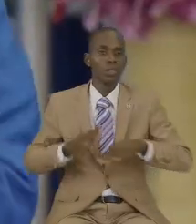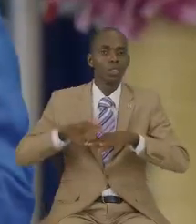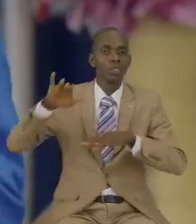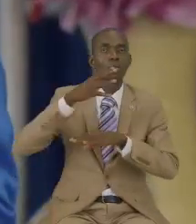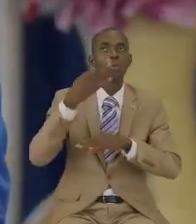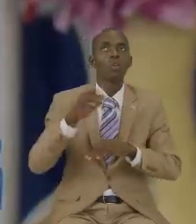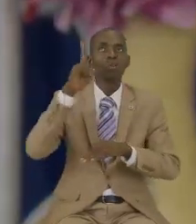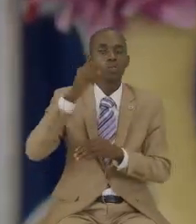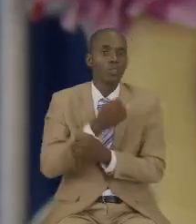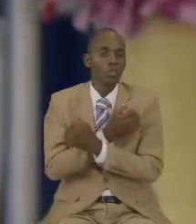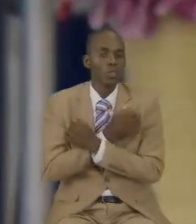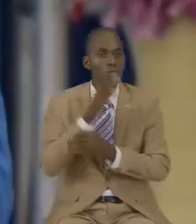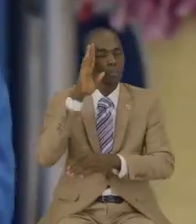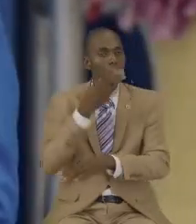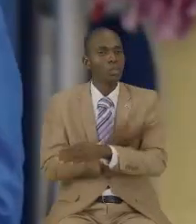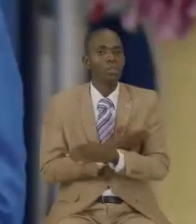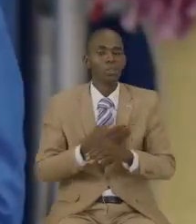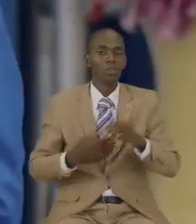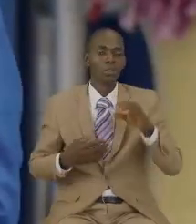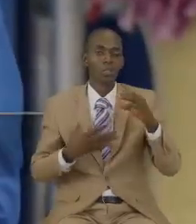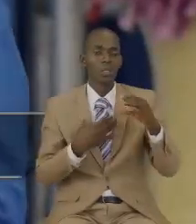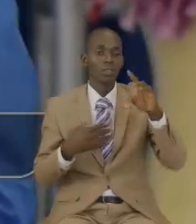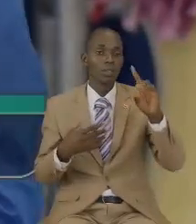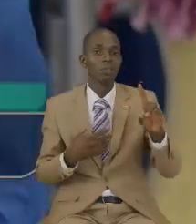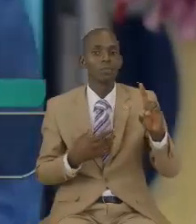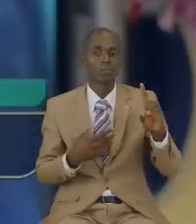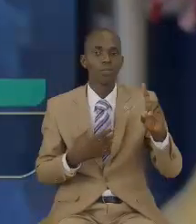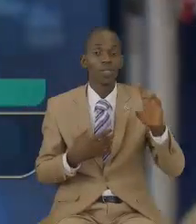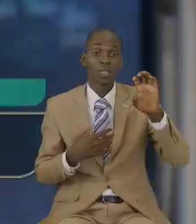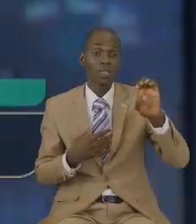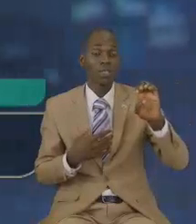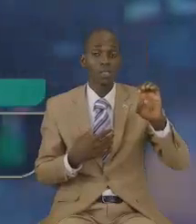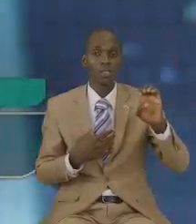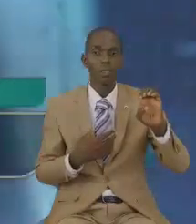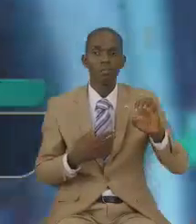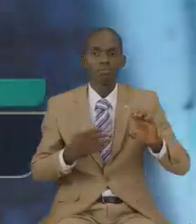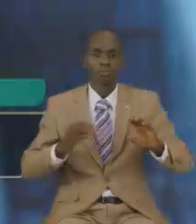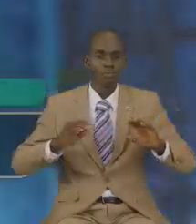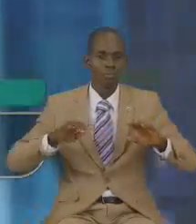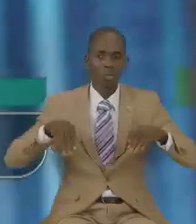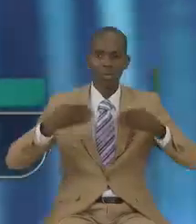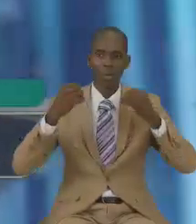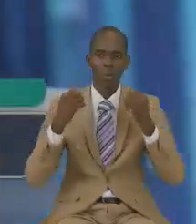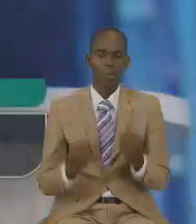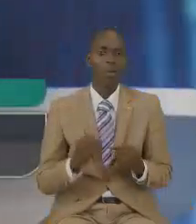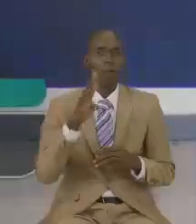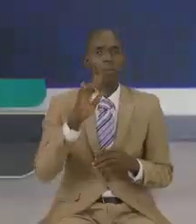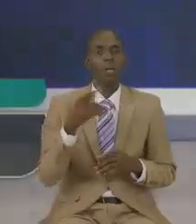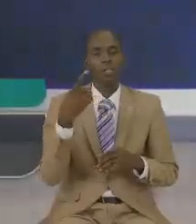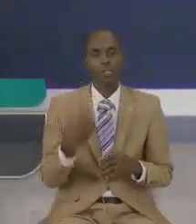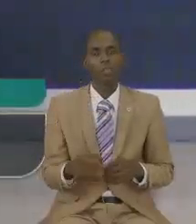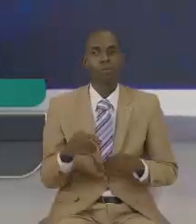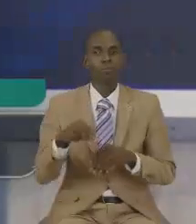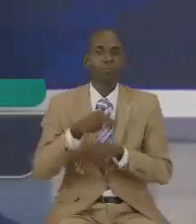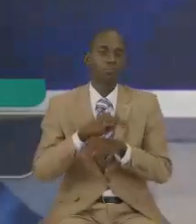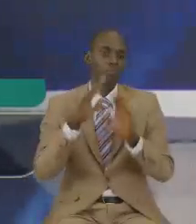dear son. He empowered by the master. Empowered by the master. What